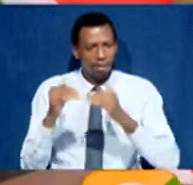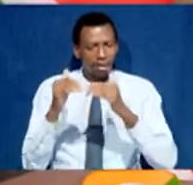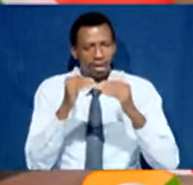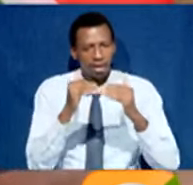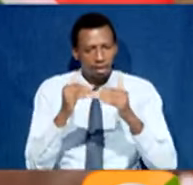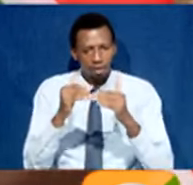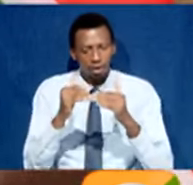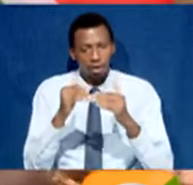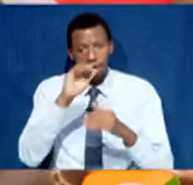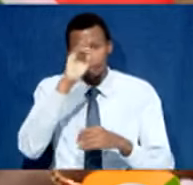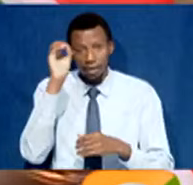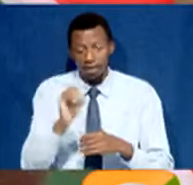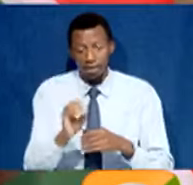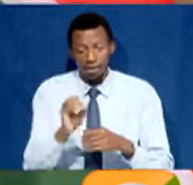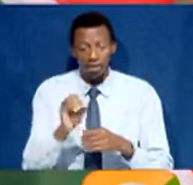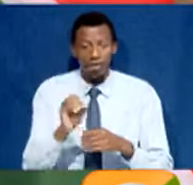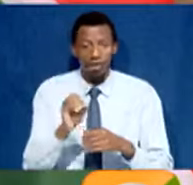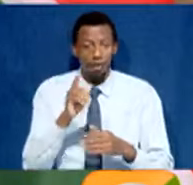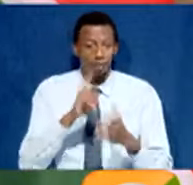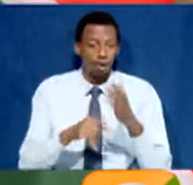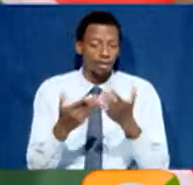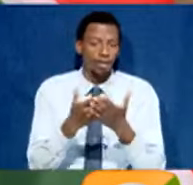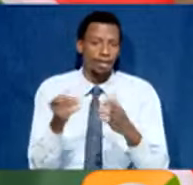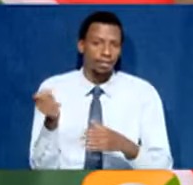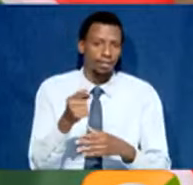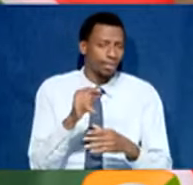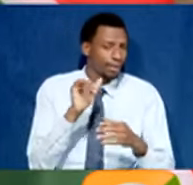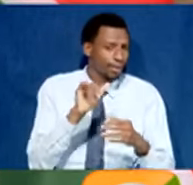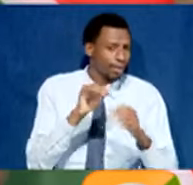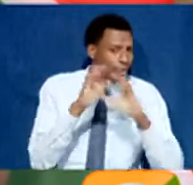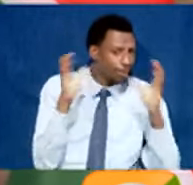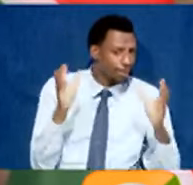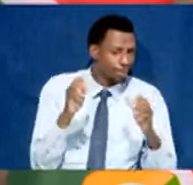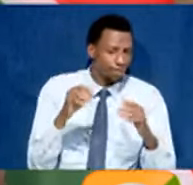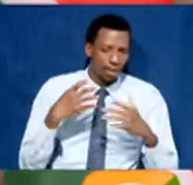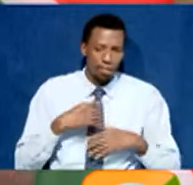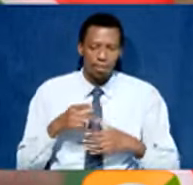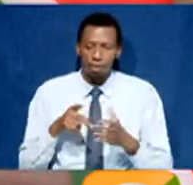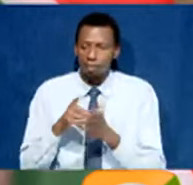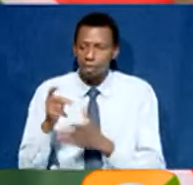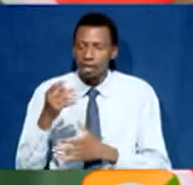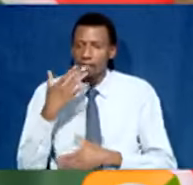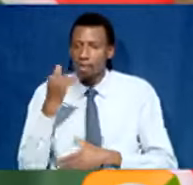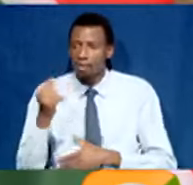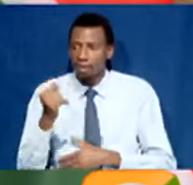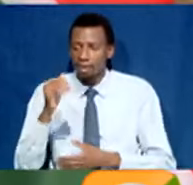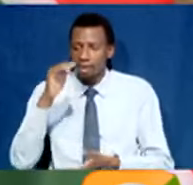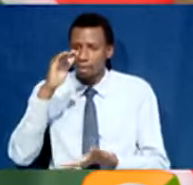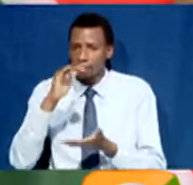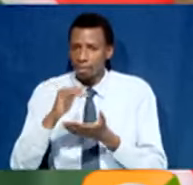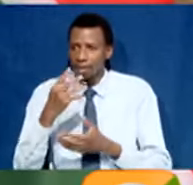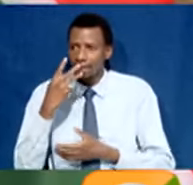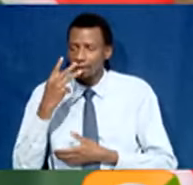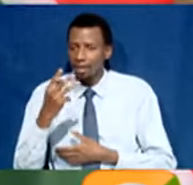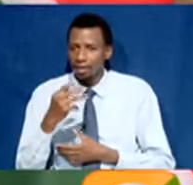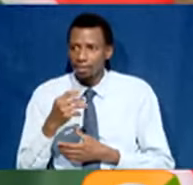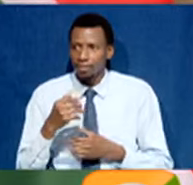that too much to ask? What will happen? The people who are paying 500 will come down to 300. Is there anybody saying that